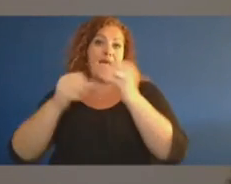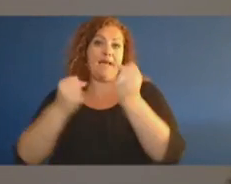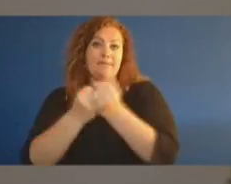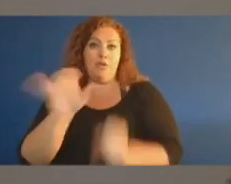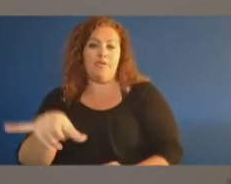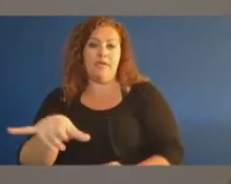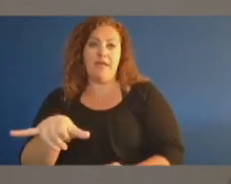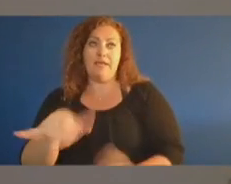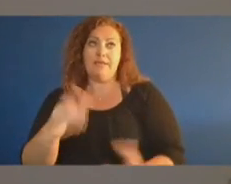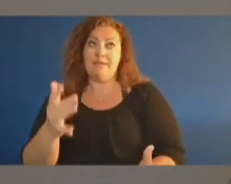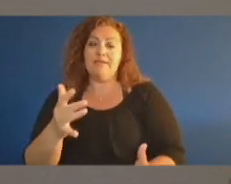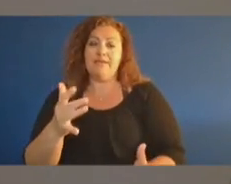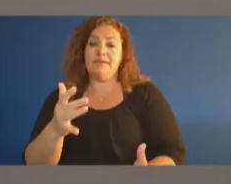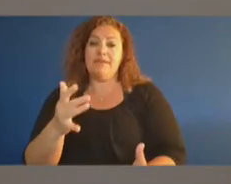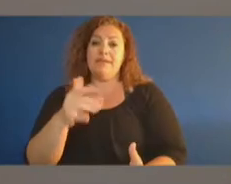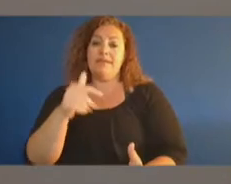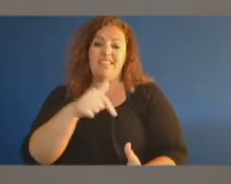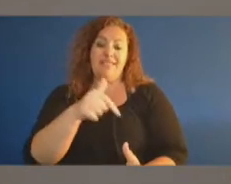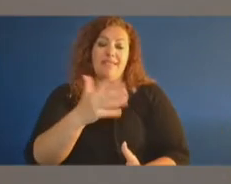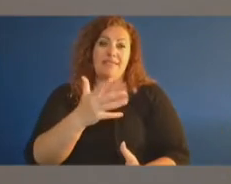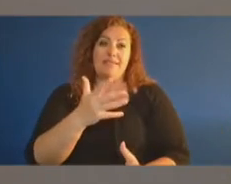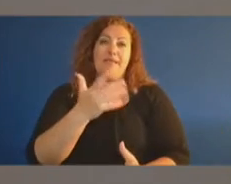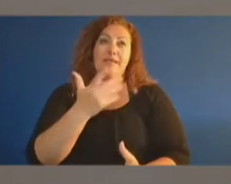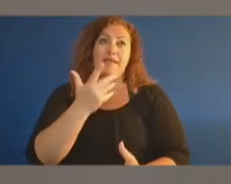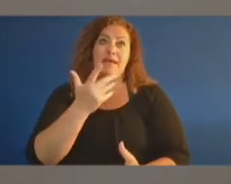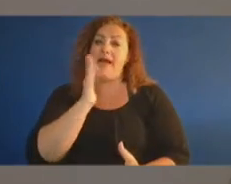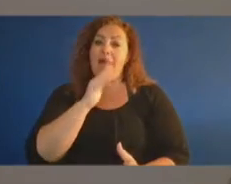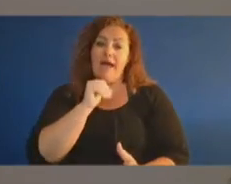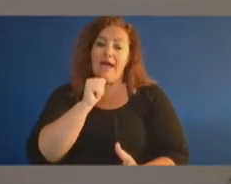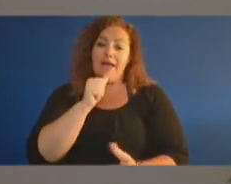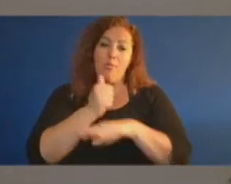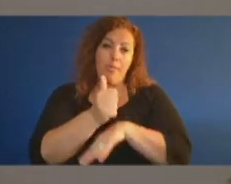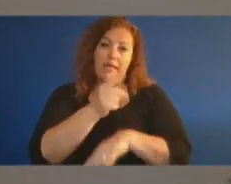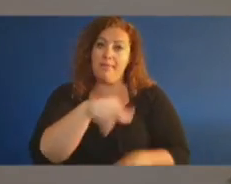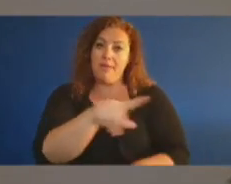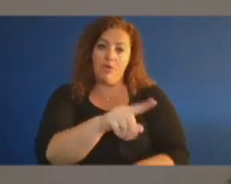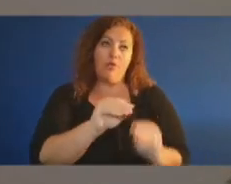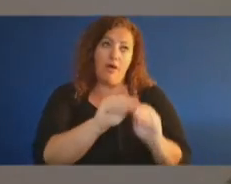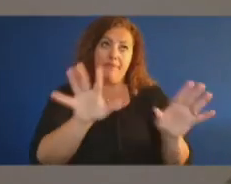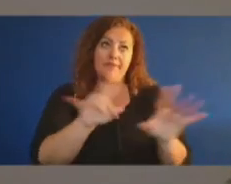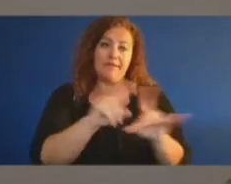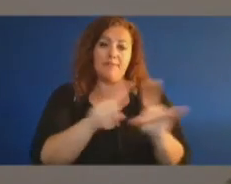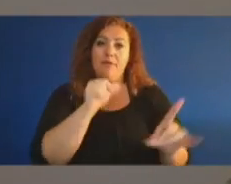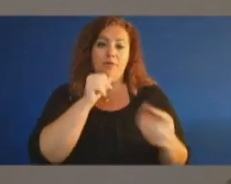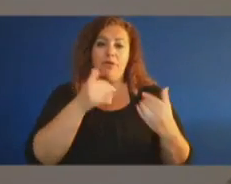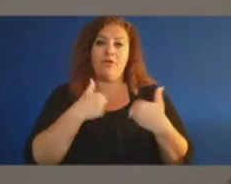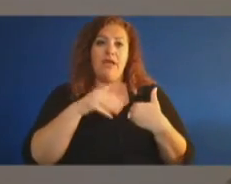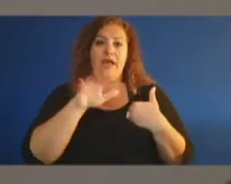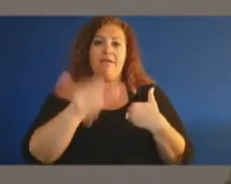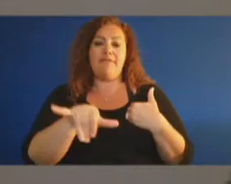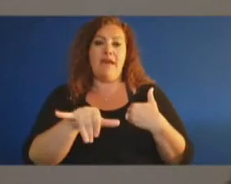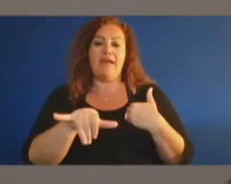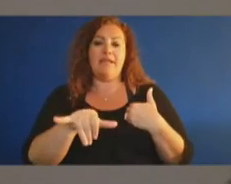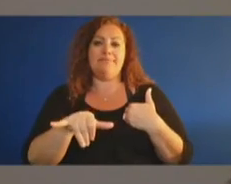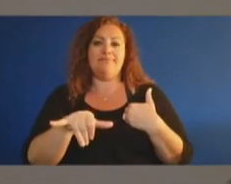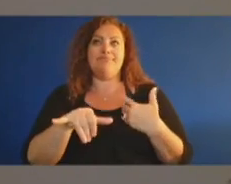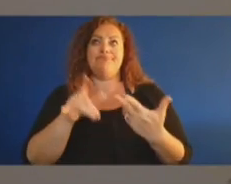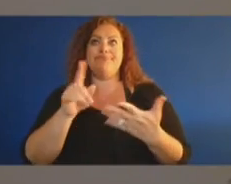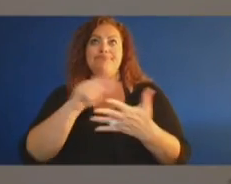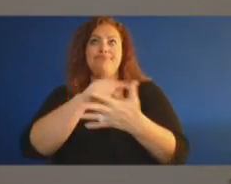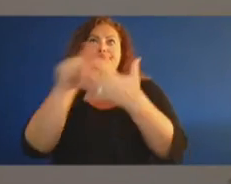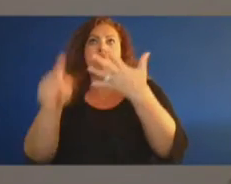mean that that we we we're going to and I don't blame you you guys obviously it's just we don't have that rubric right now in order to